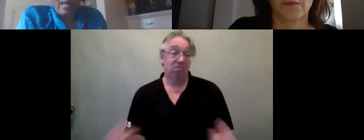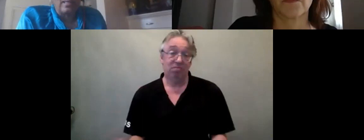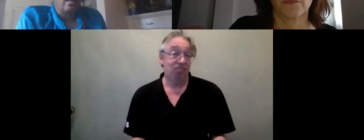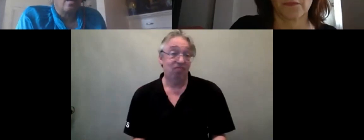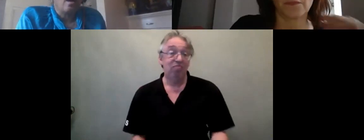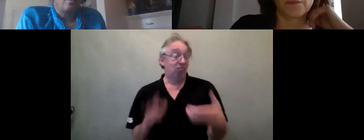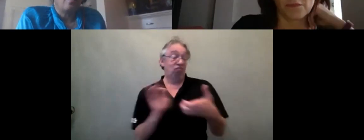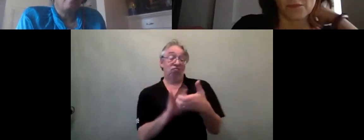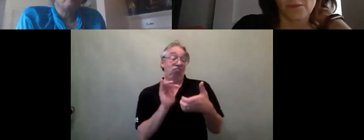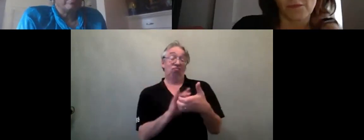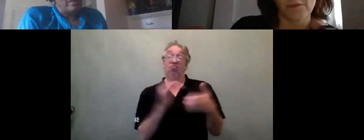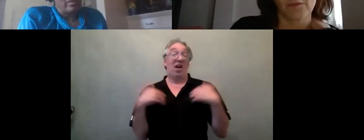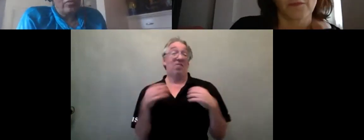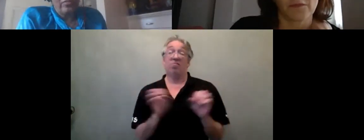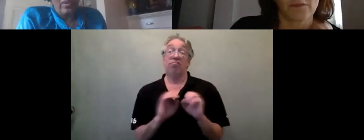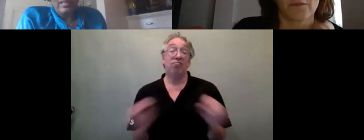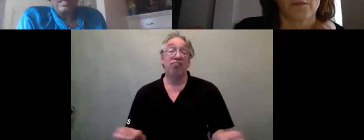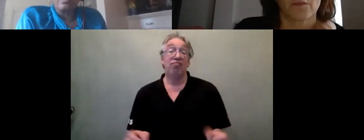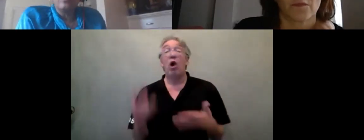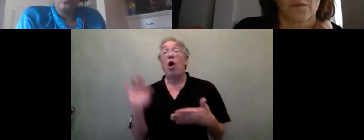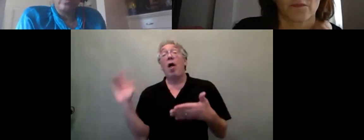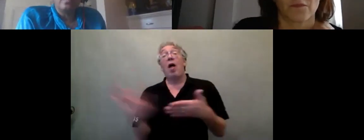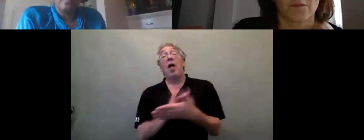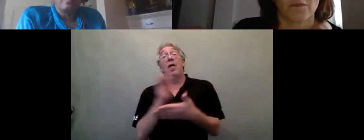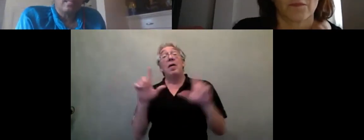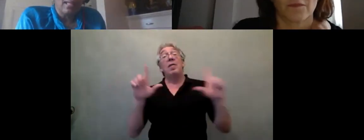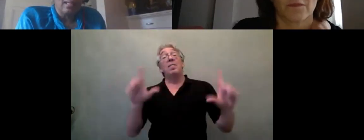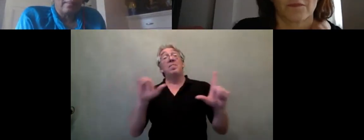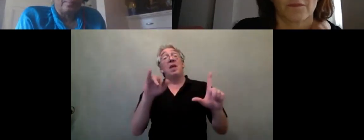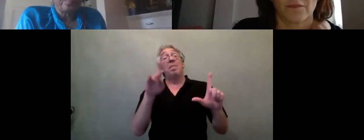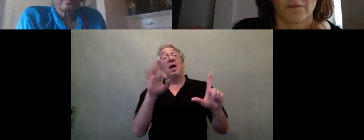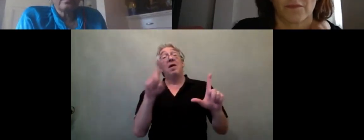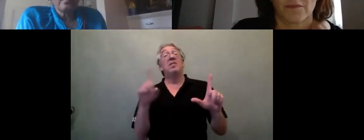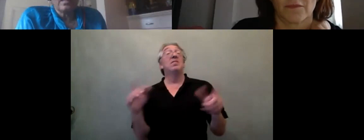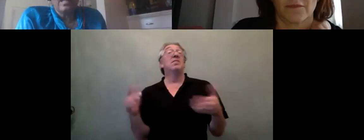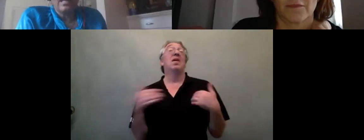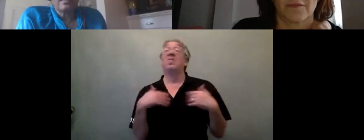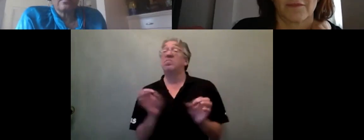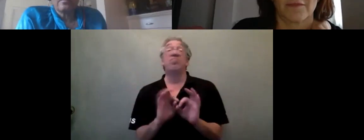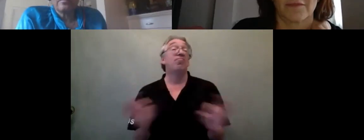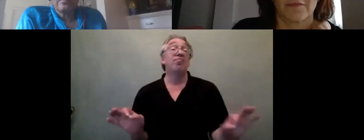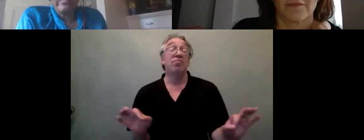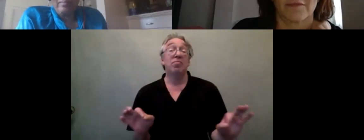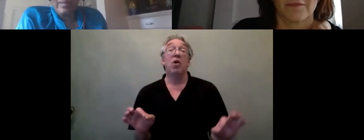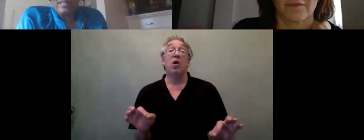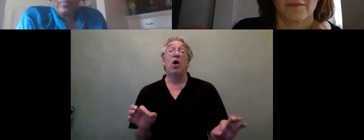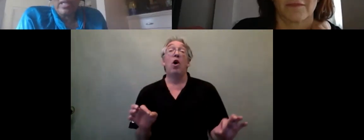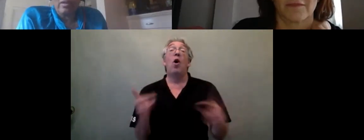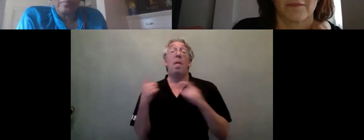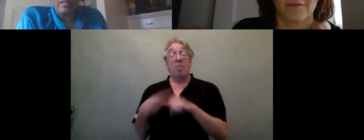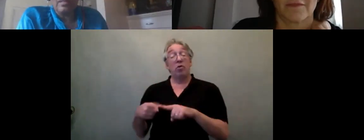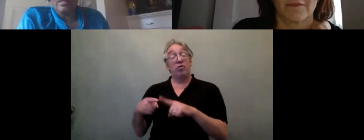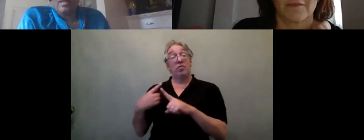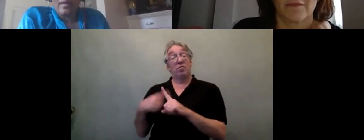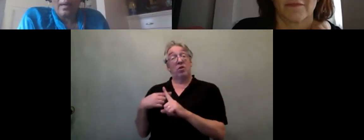the iPad. But then we also found that even when they did, that families may